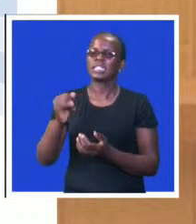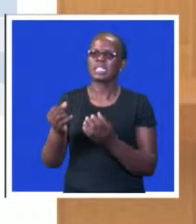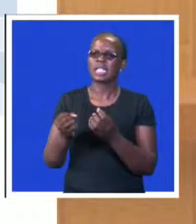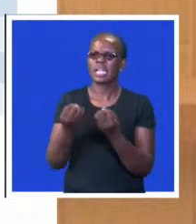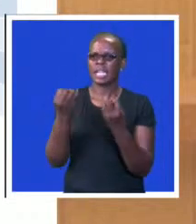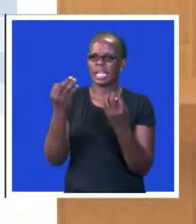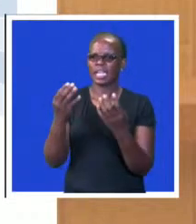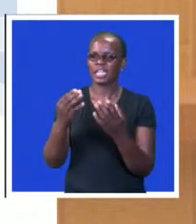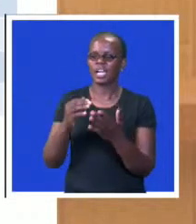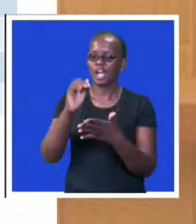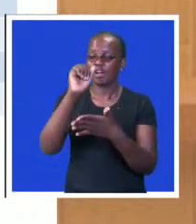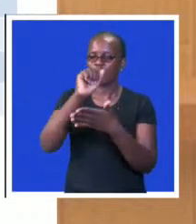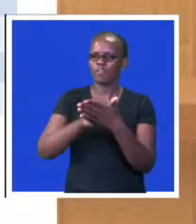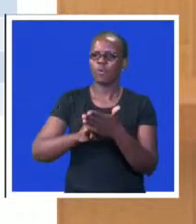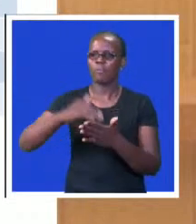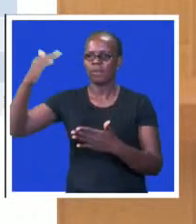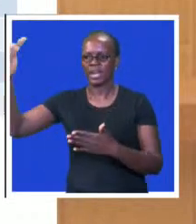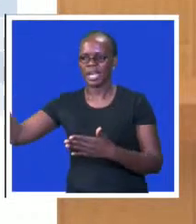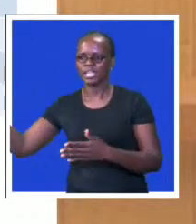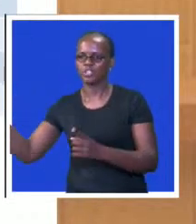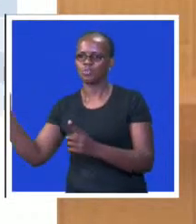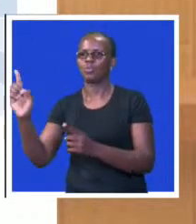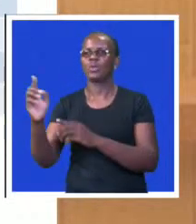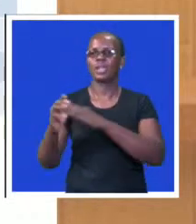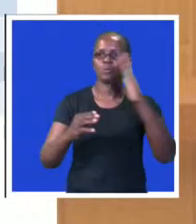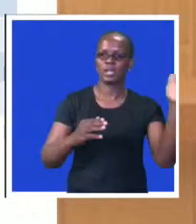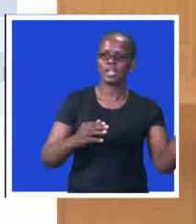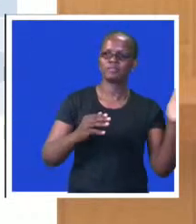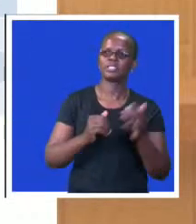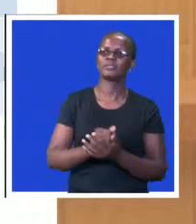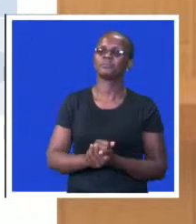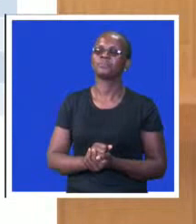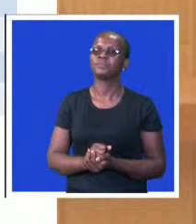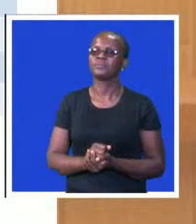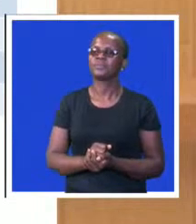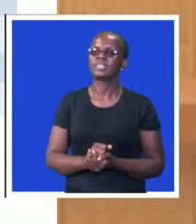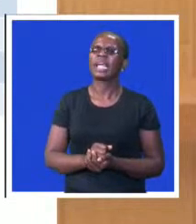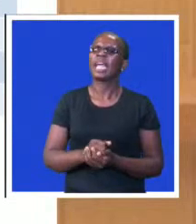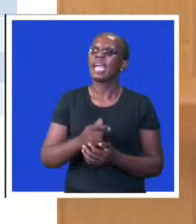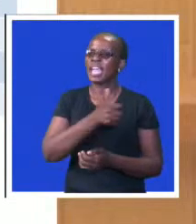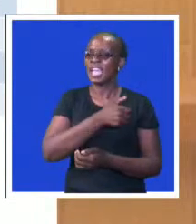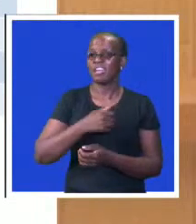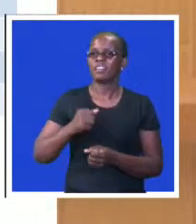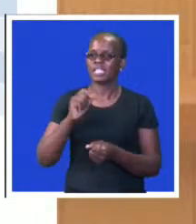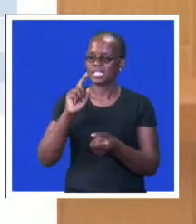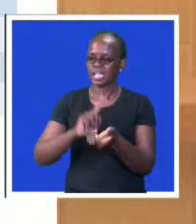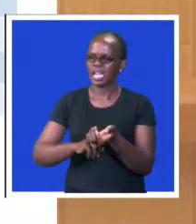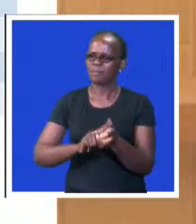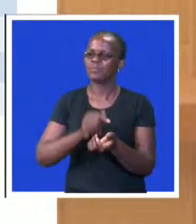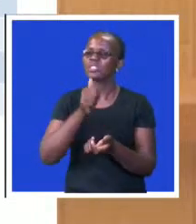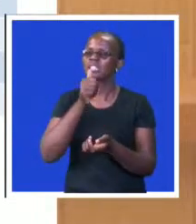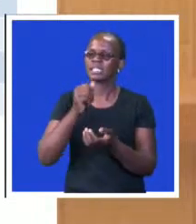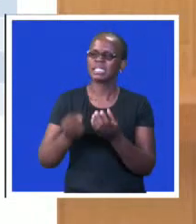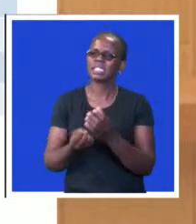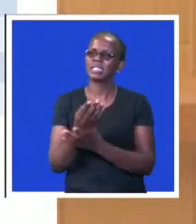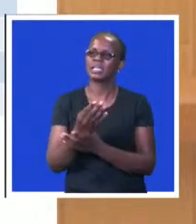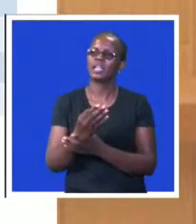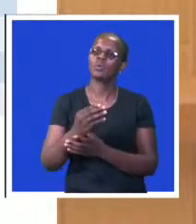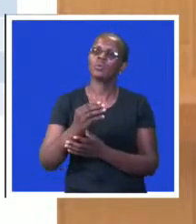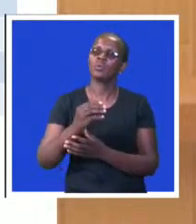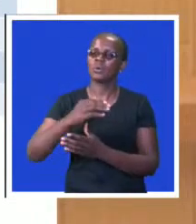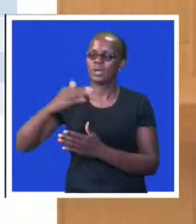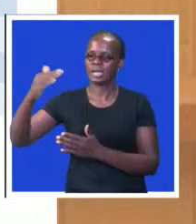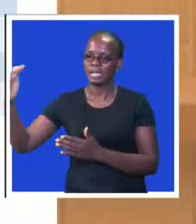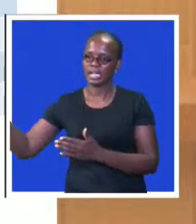the left. Remember, always start from the right to the left, and always place